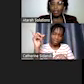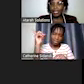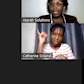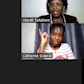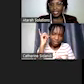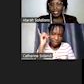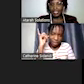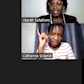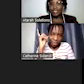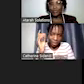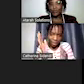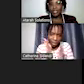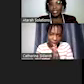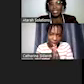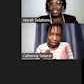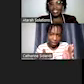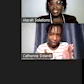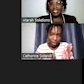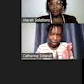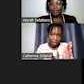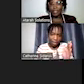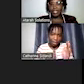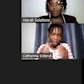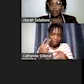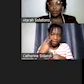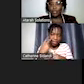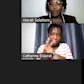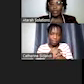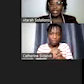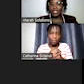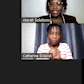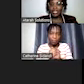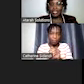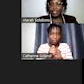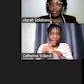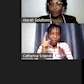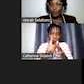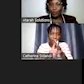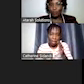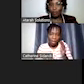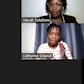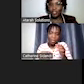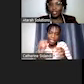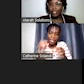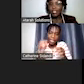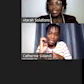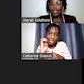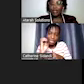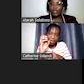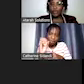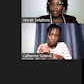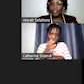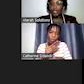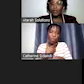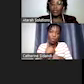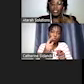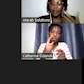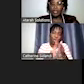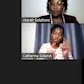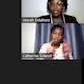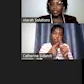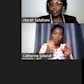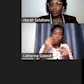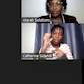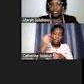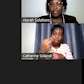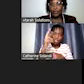let's debunk the C-suite. Let's figure out what do the CEOs want from HR, and also HR, what are